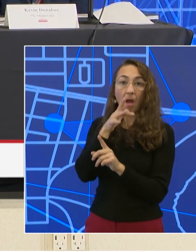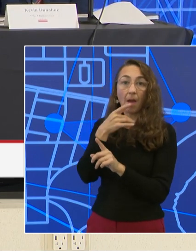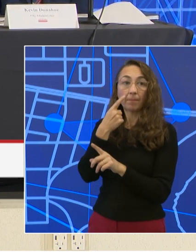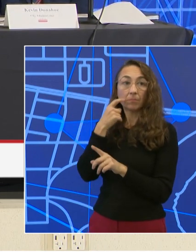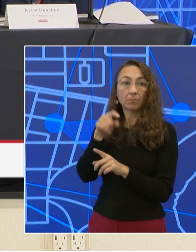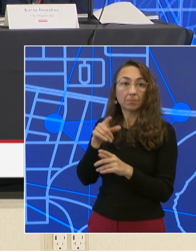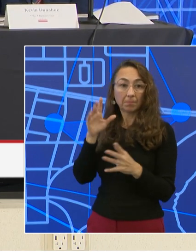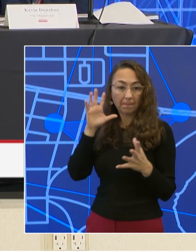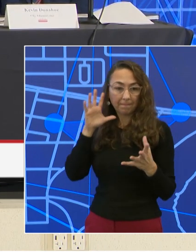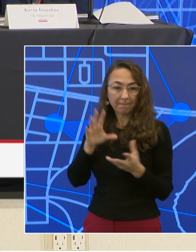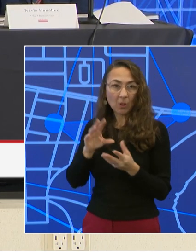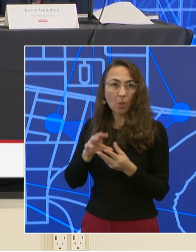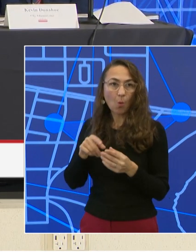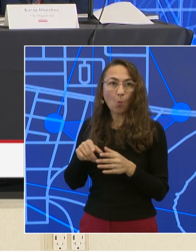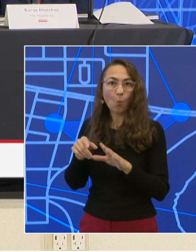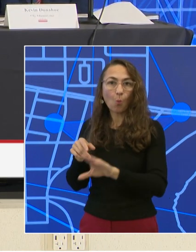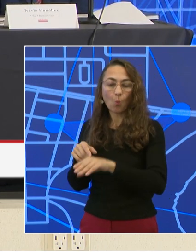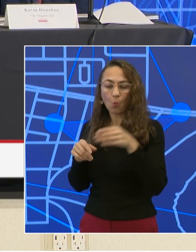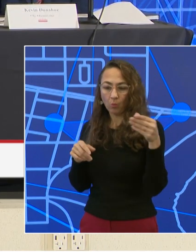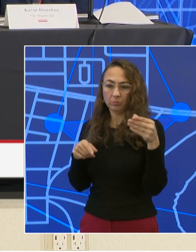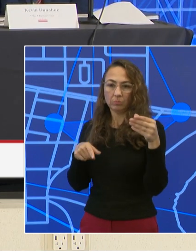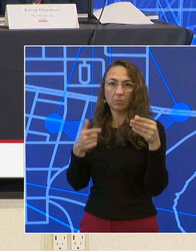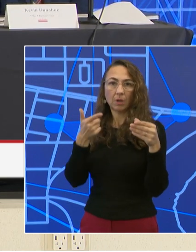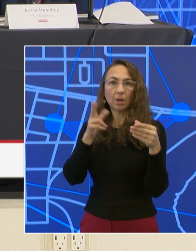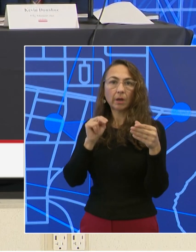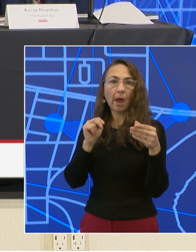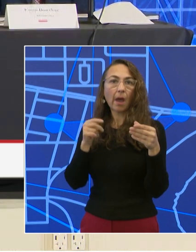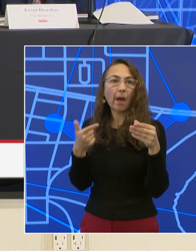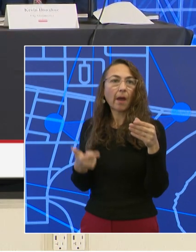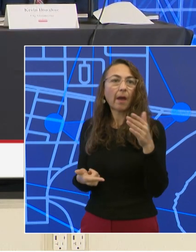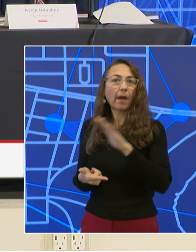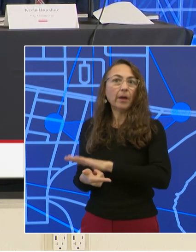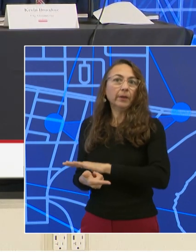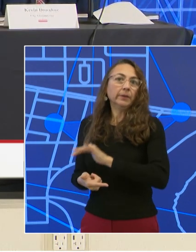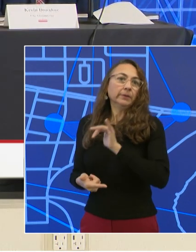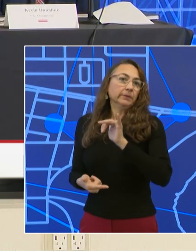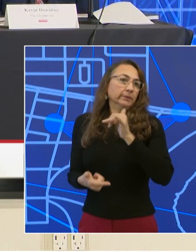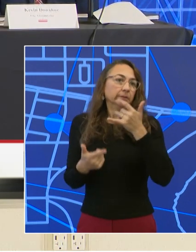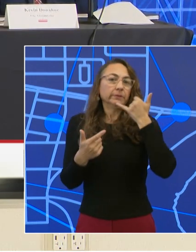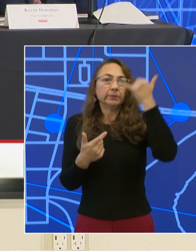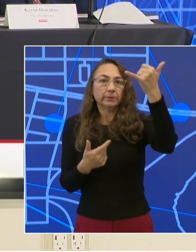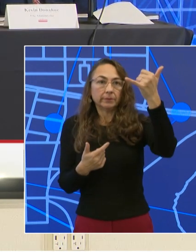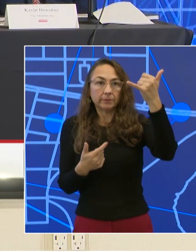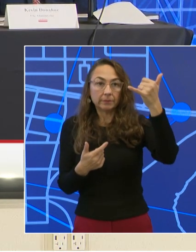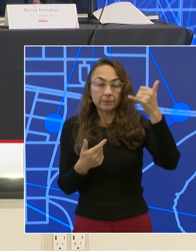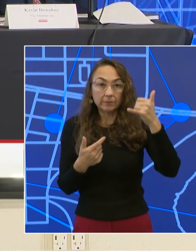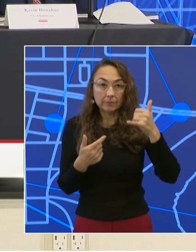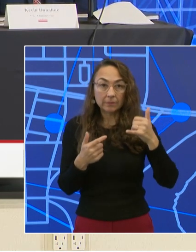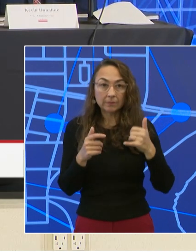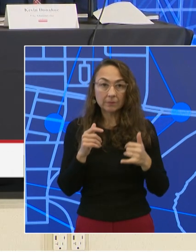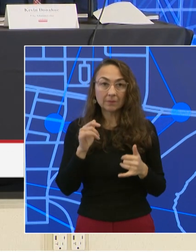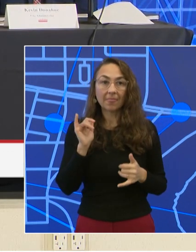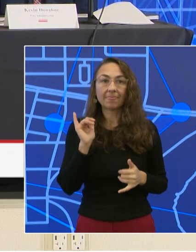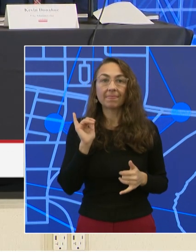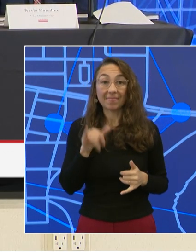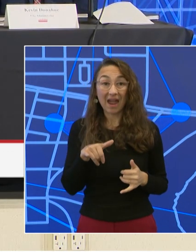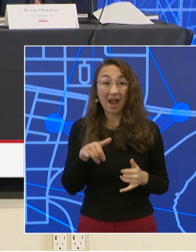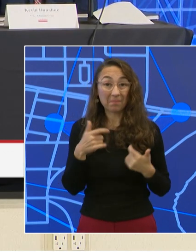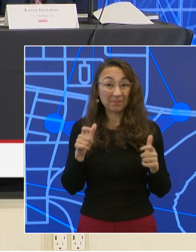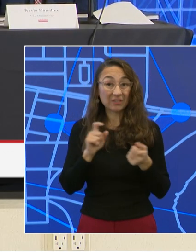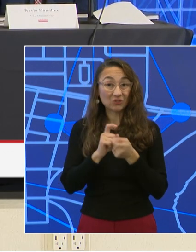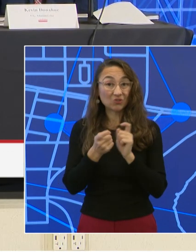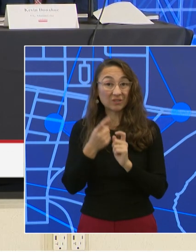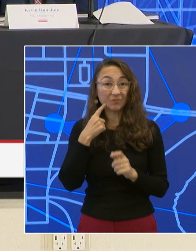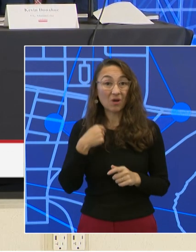You know, we oftentimes, parents, sometimes we talk about accountability, but to see parents being engaged in a space with helping us